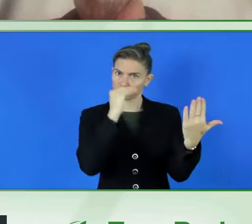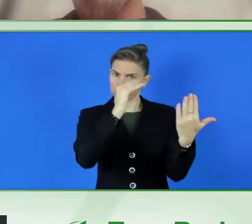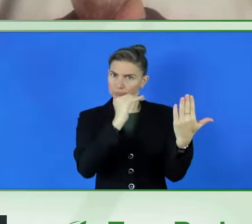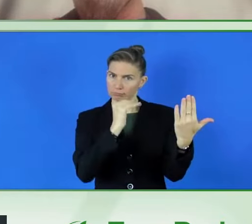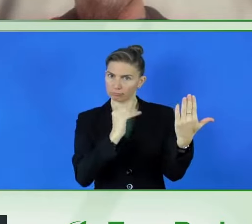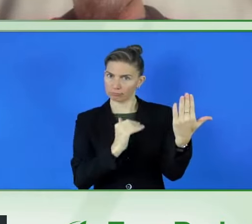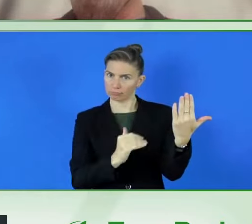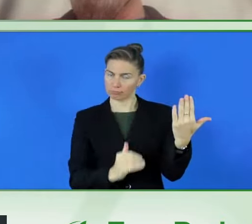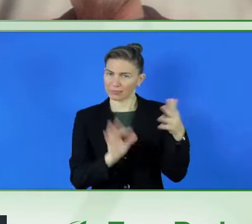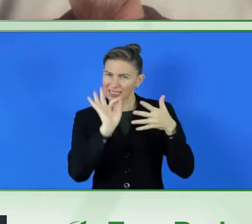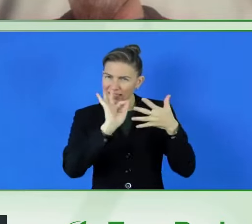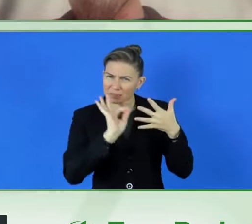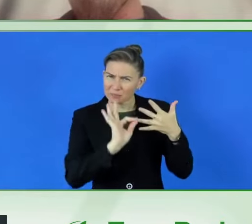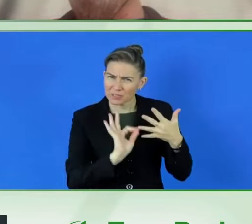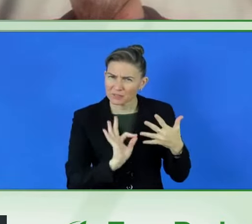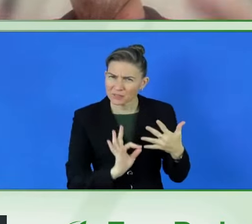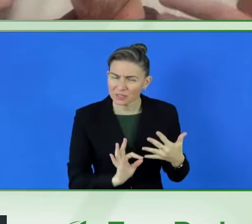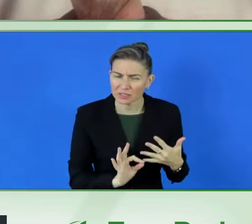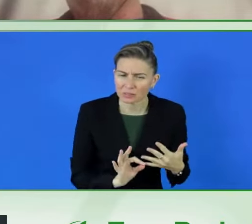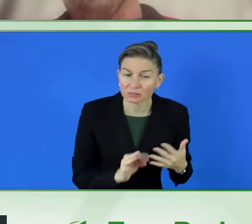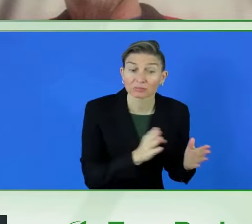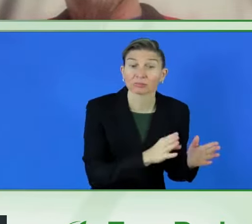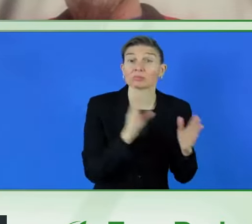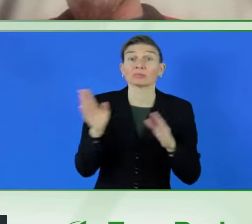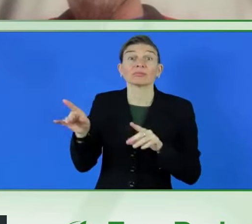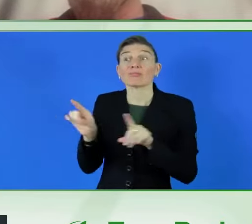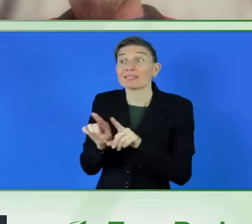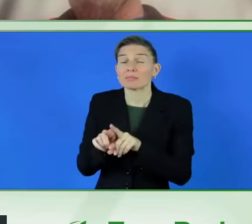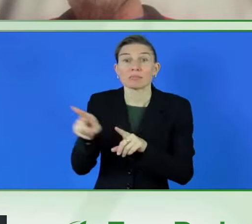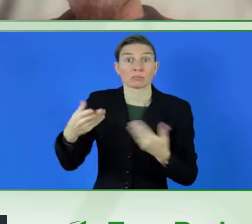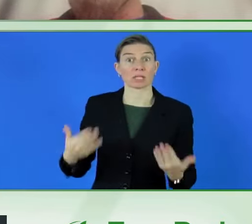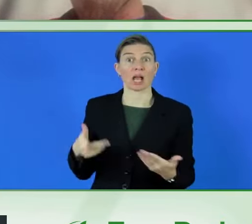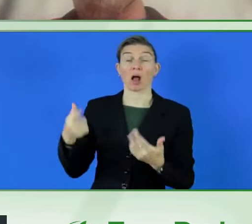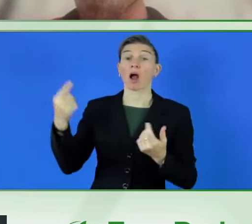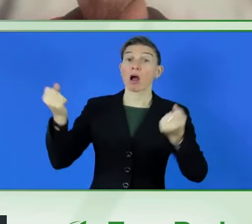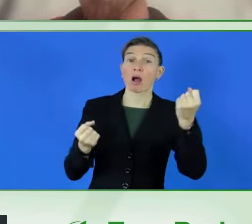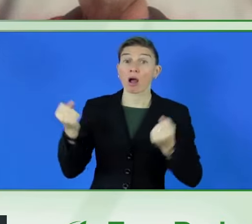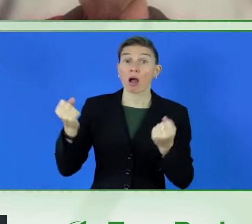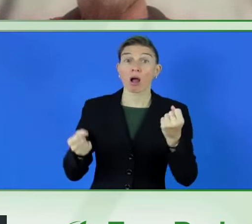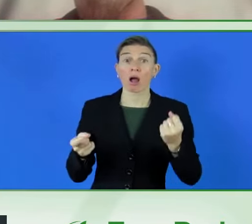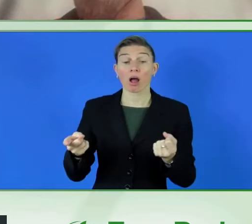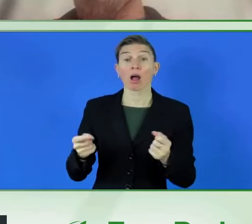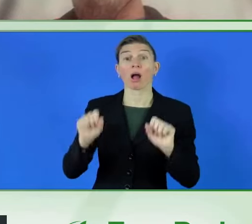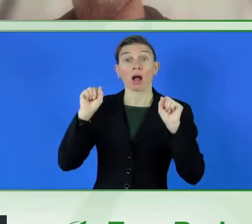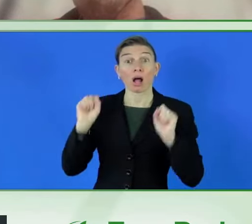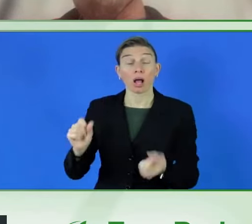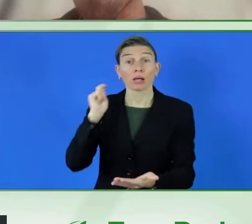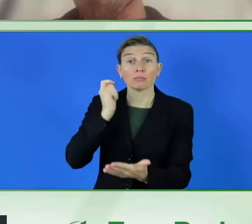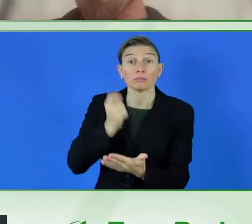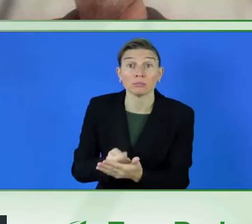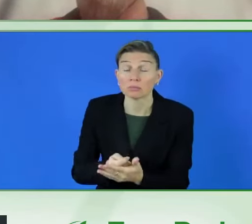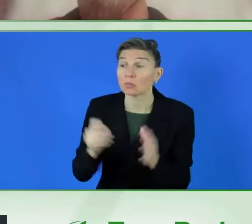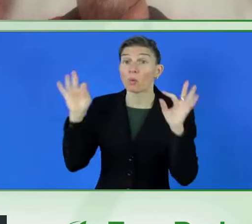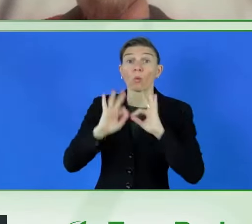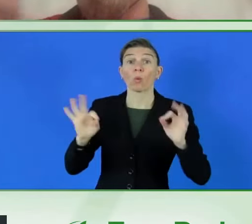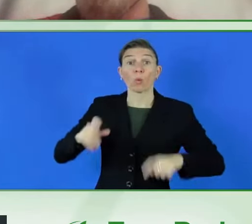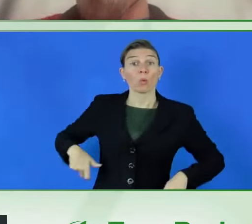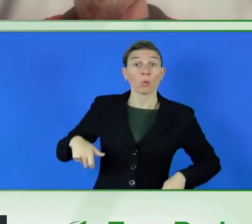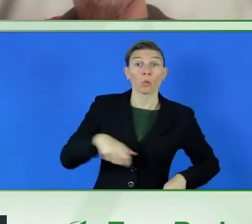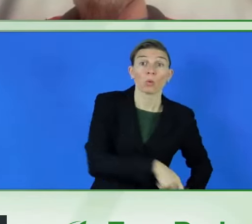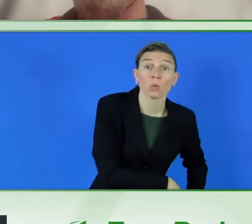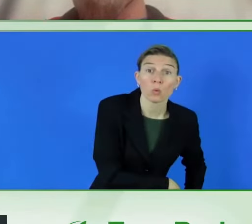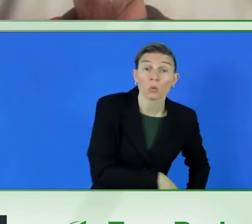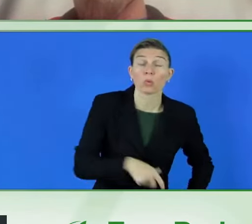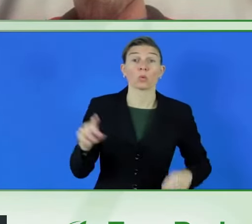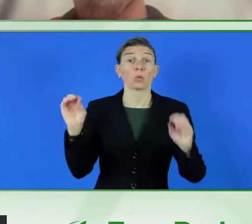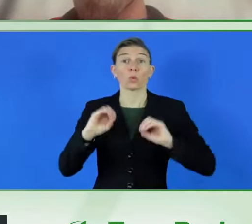buy a car without seatbelts or cushions these days, it should be the same with minibus taxis. If you want